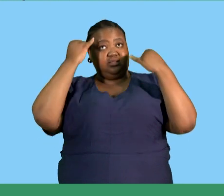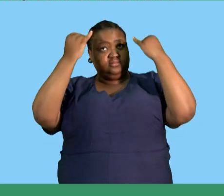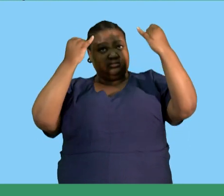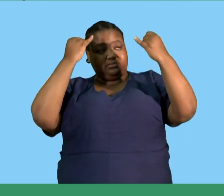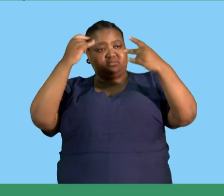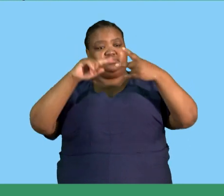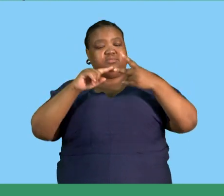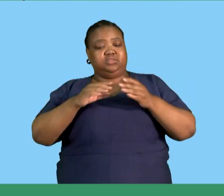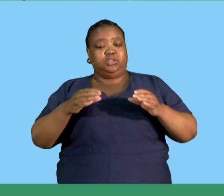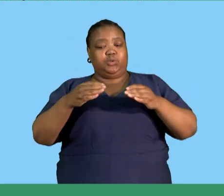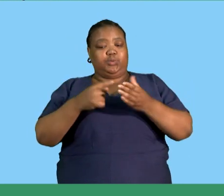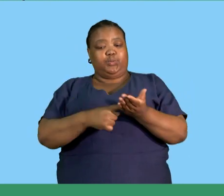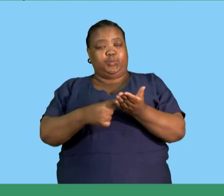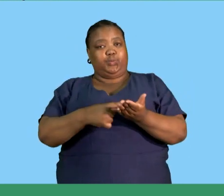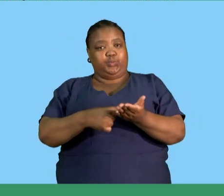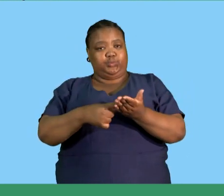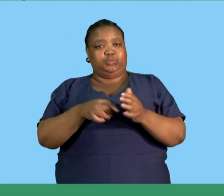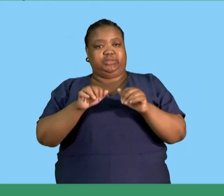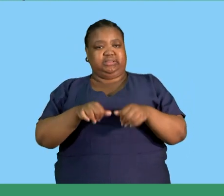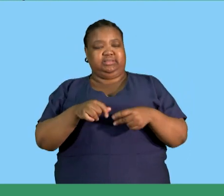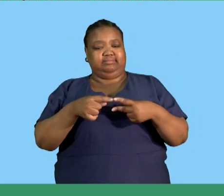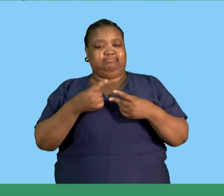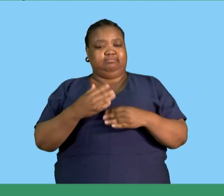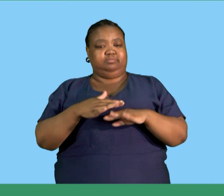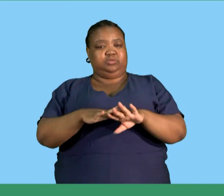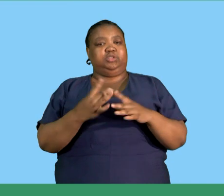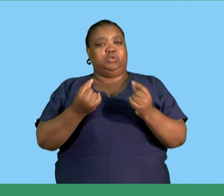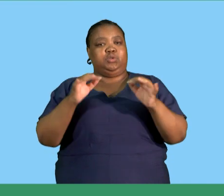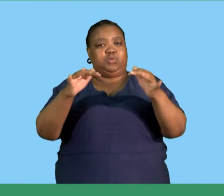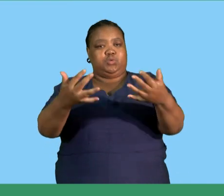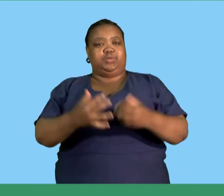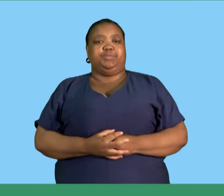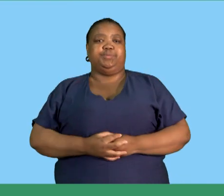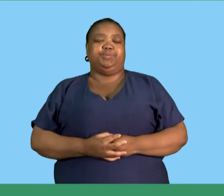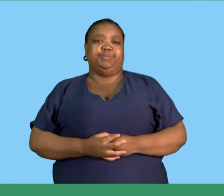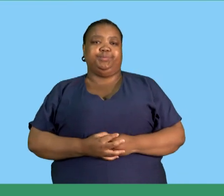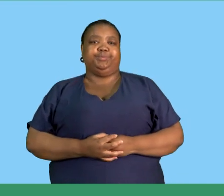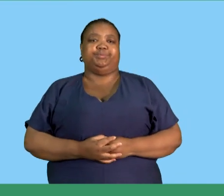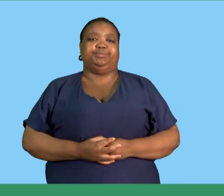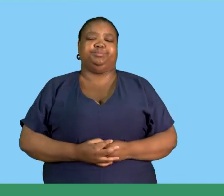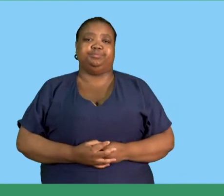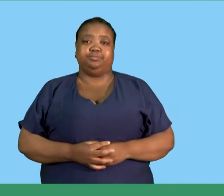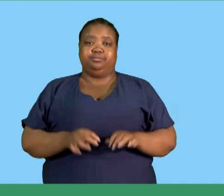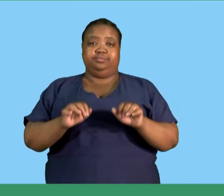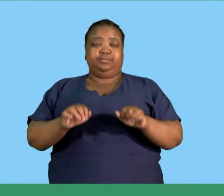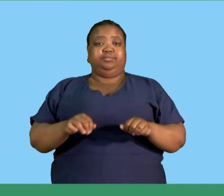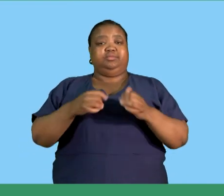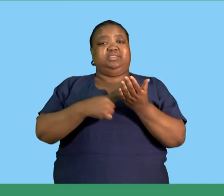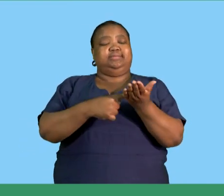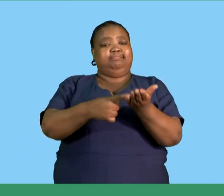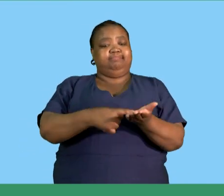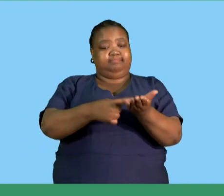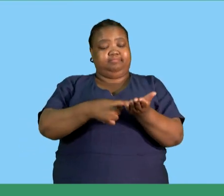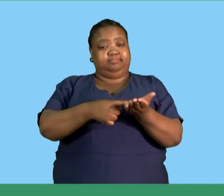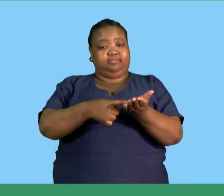being what? Being brainstorming and nominal group technique. Right. You should also be able to do what? To discuss